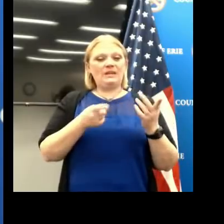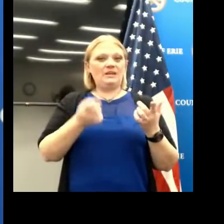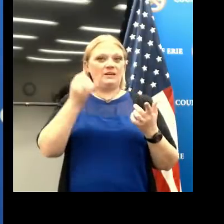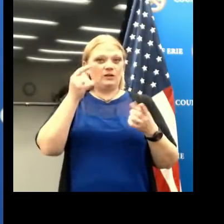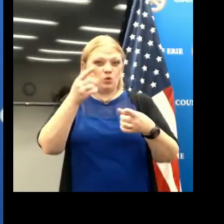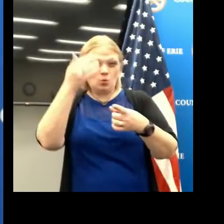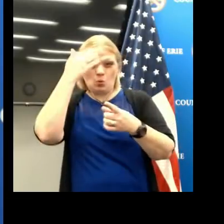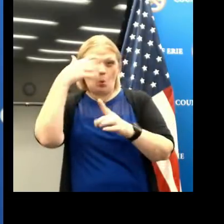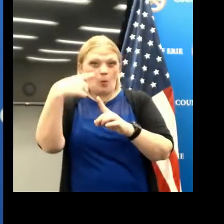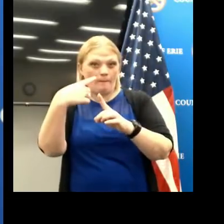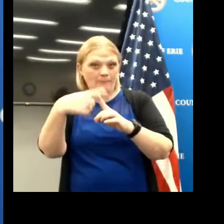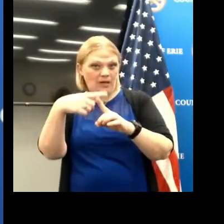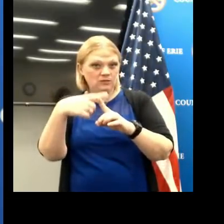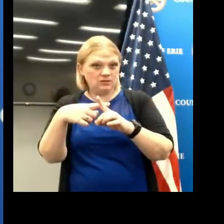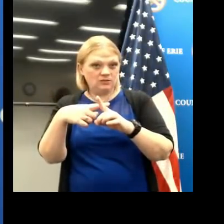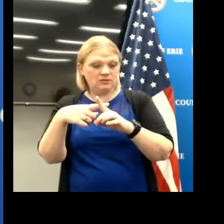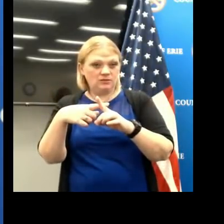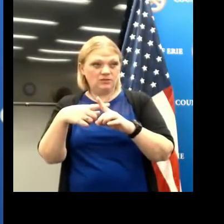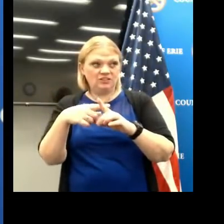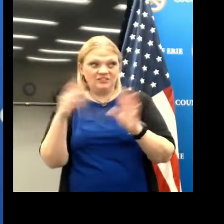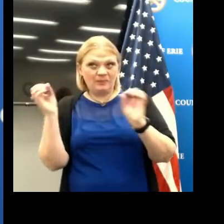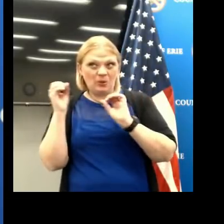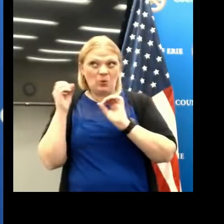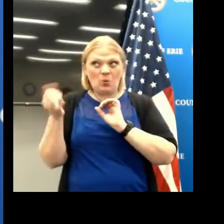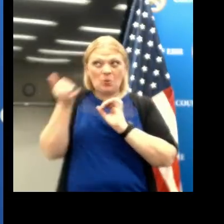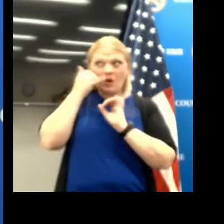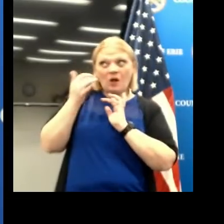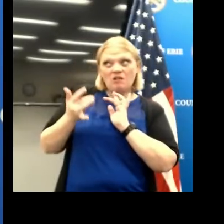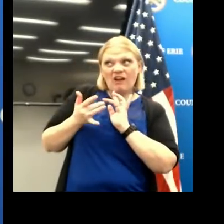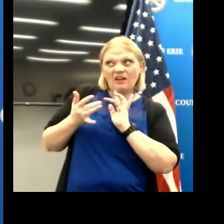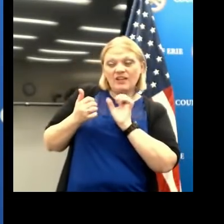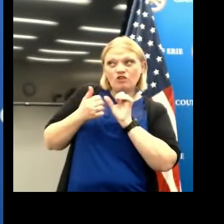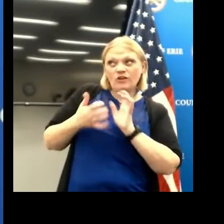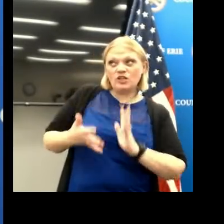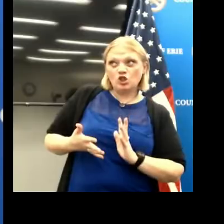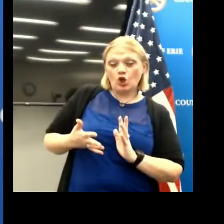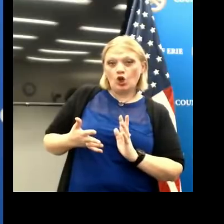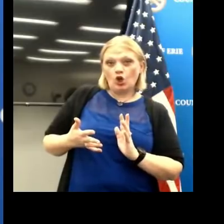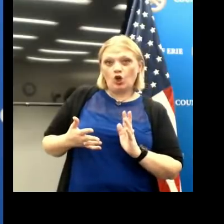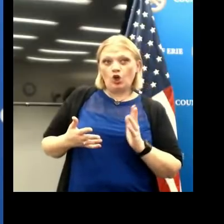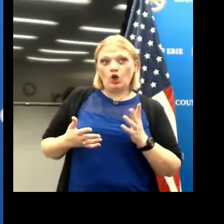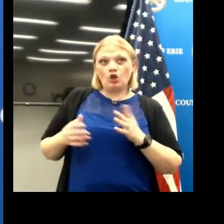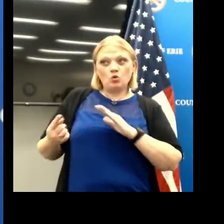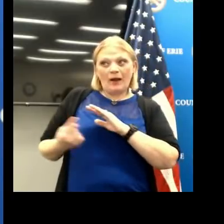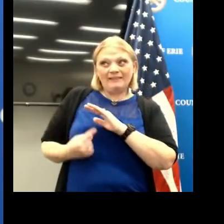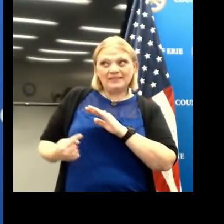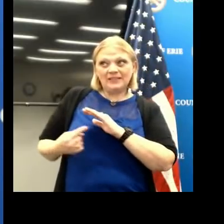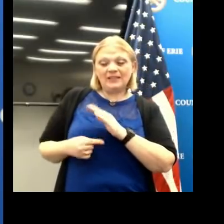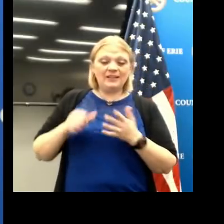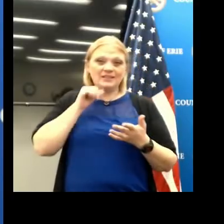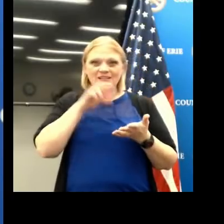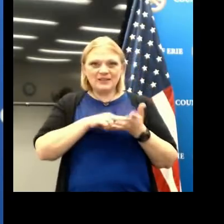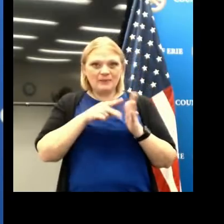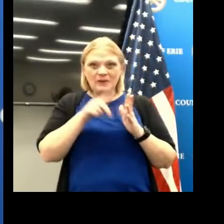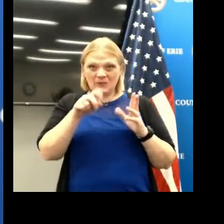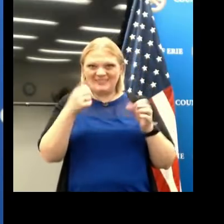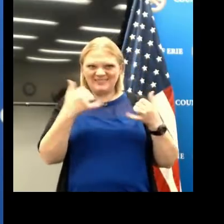you have a positive COVID test that you haven't been contacted by a contact tracer to be put put in isolation doesn't mean that you